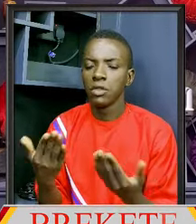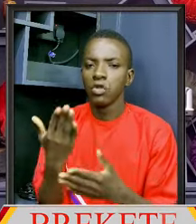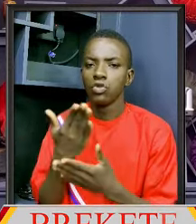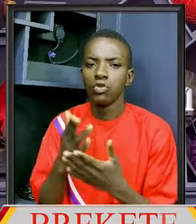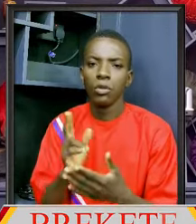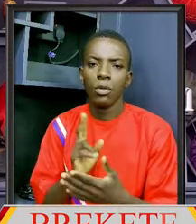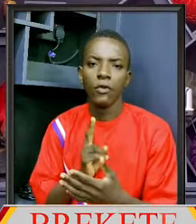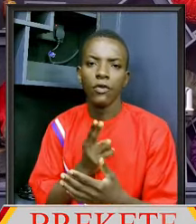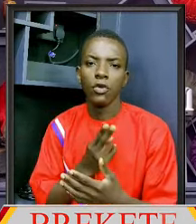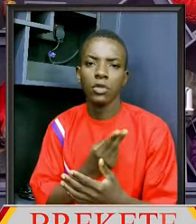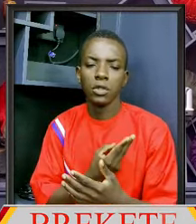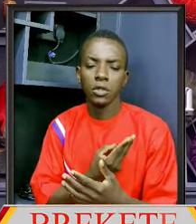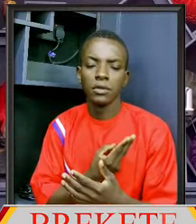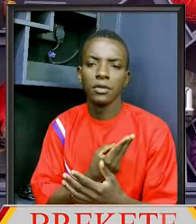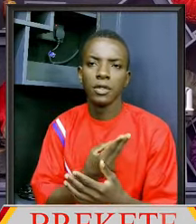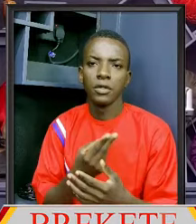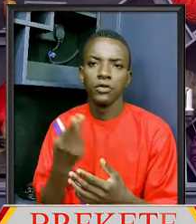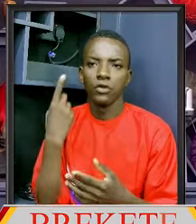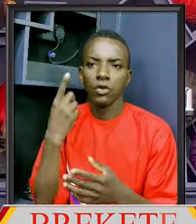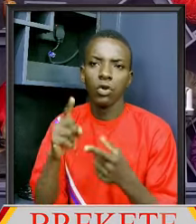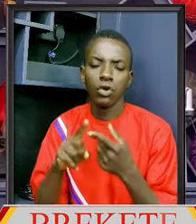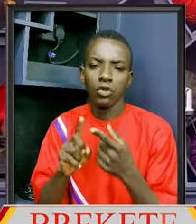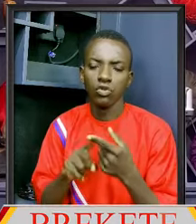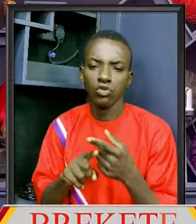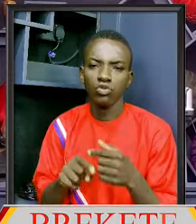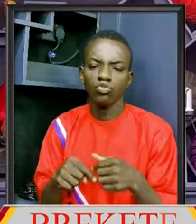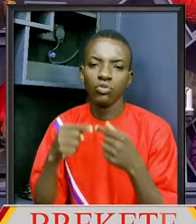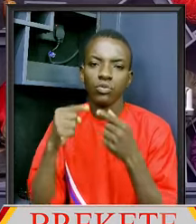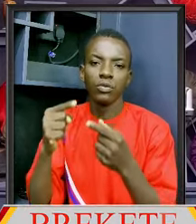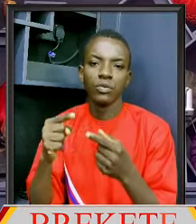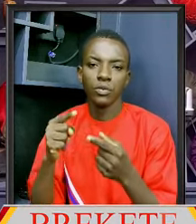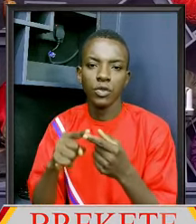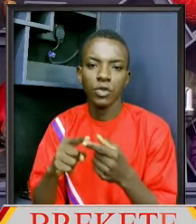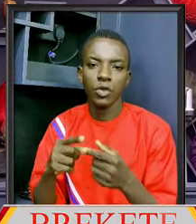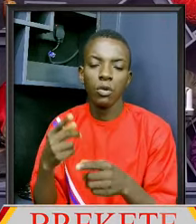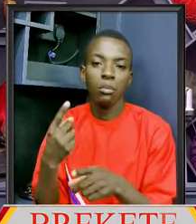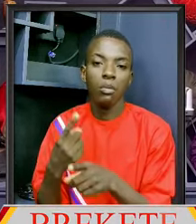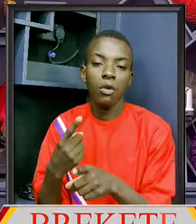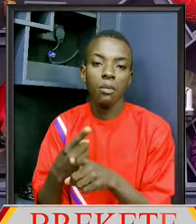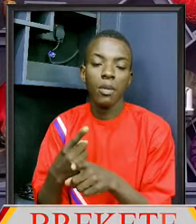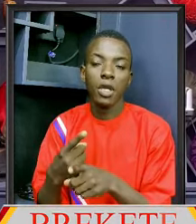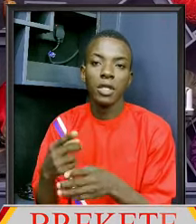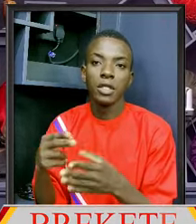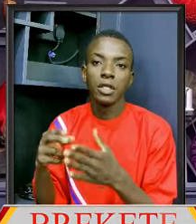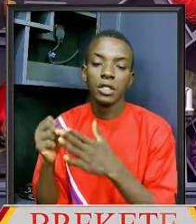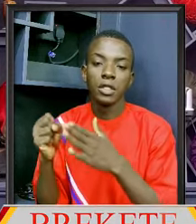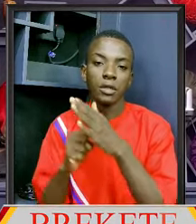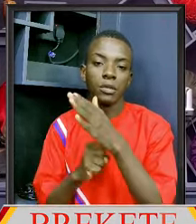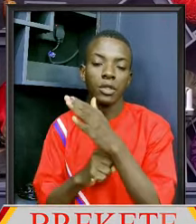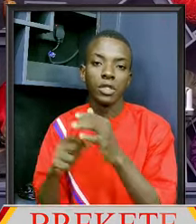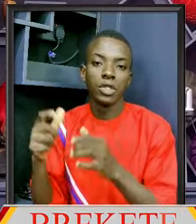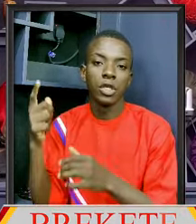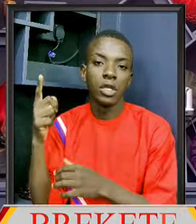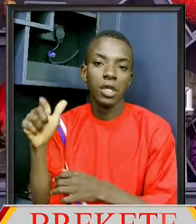Some of us, instead of us to go to properly established lab,